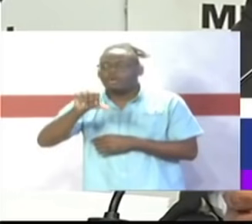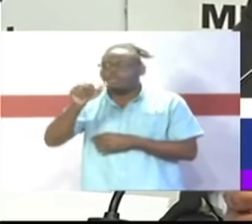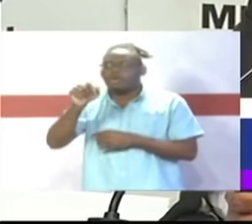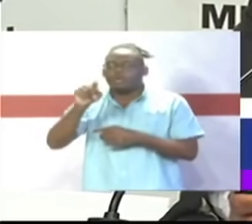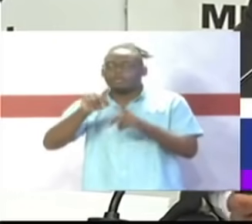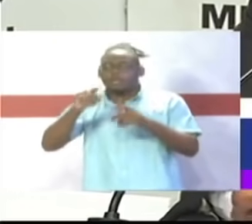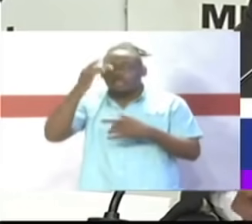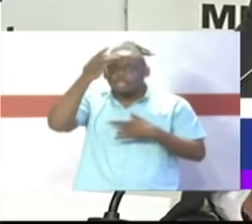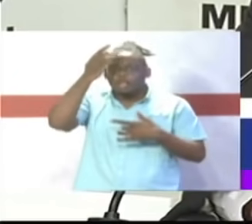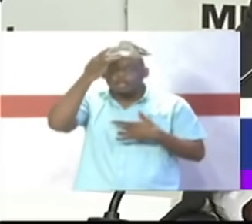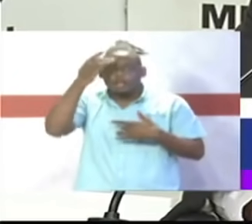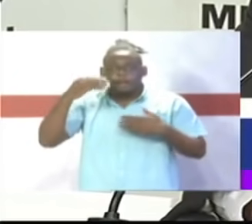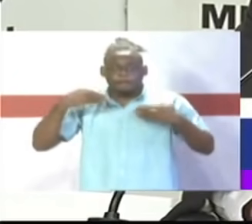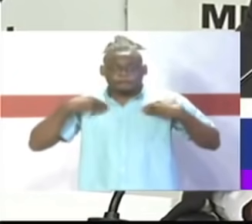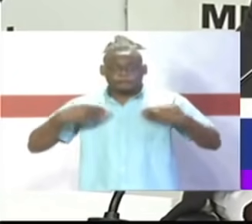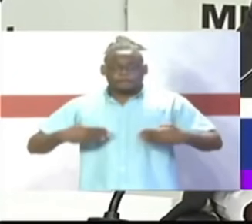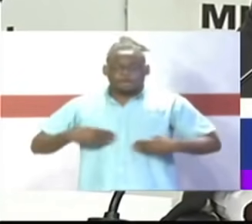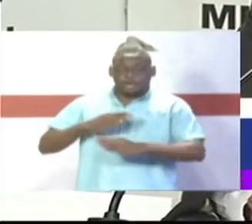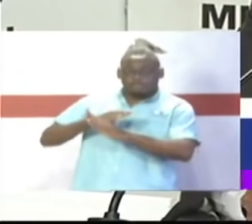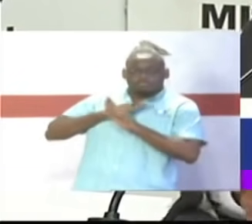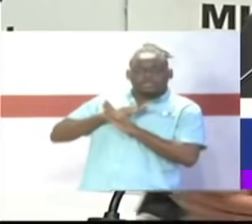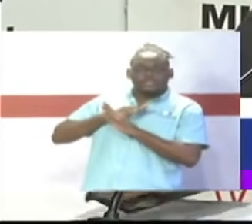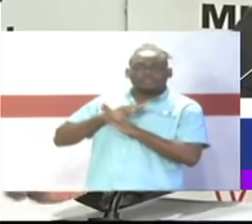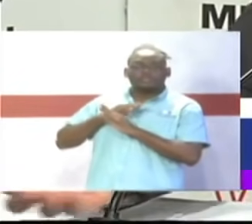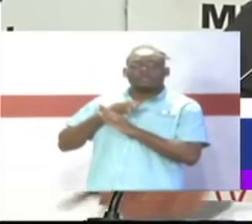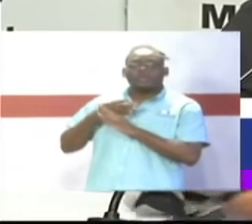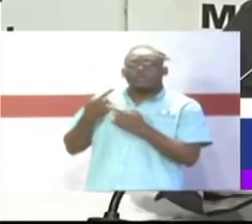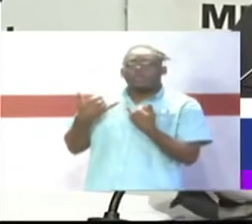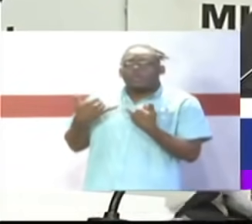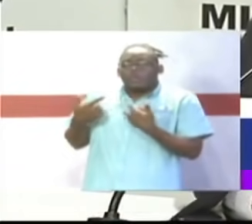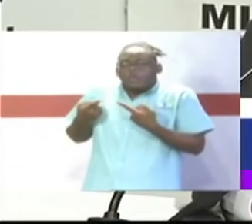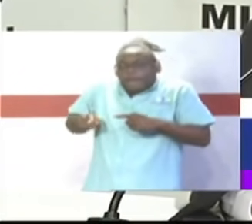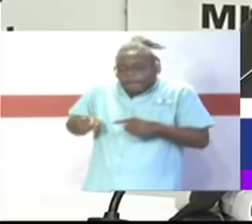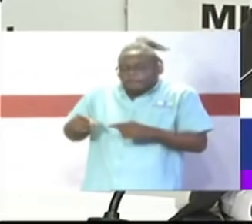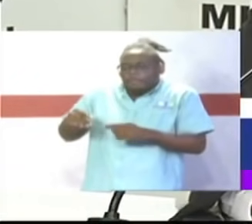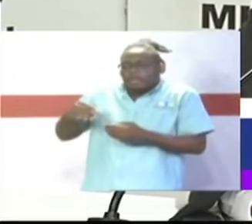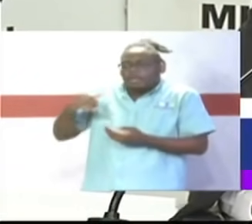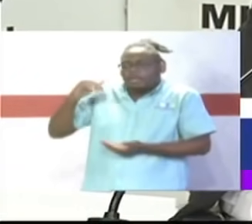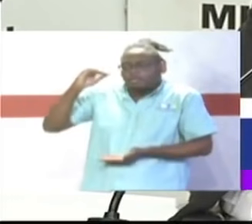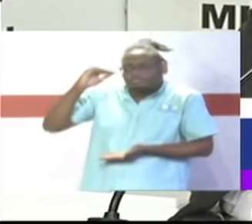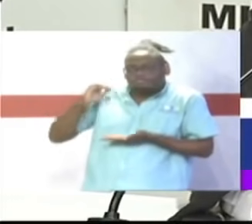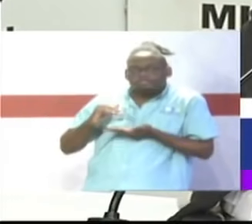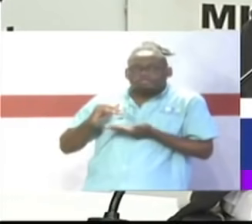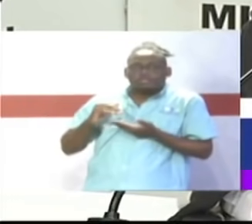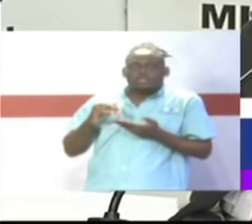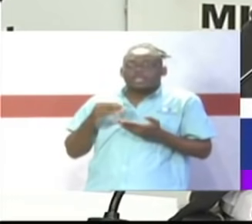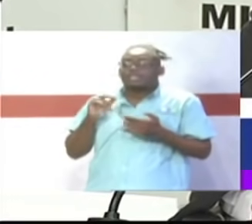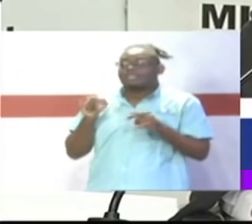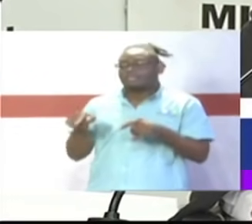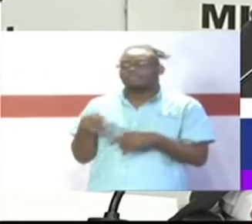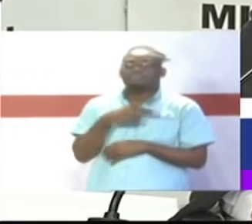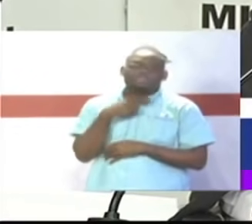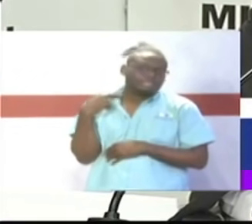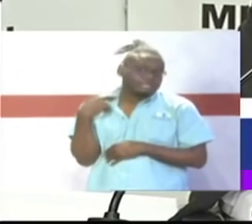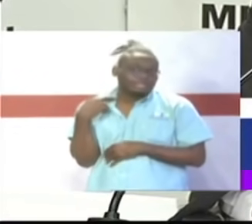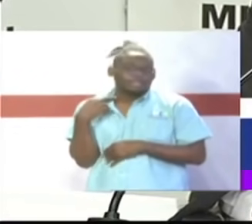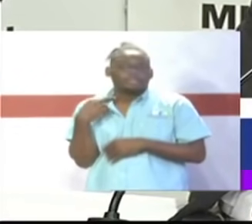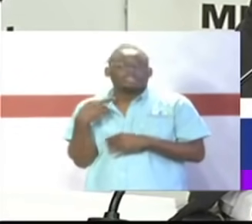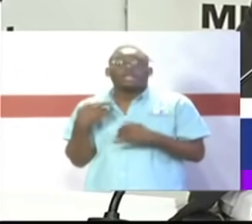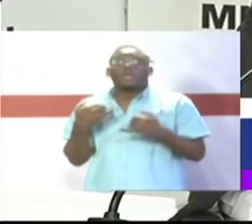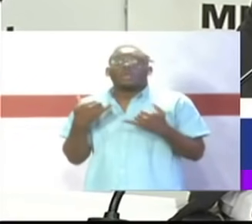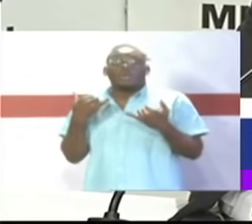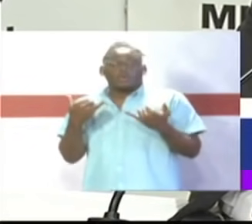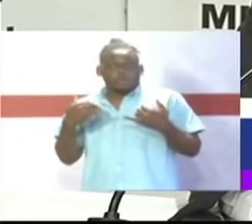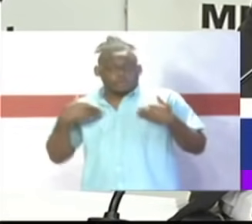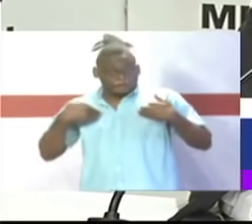they don't respond in the same way to another individual who's not immunocompromised when you receive your primary series.